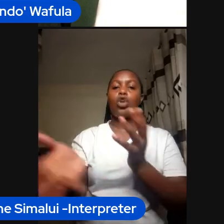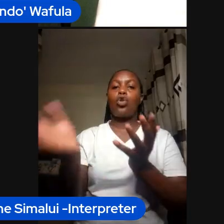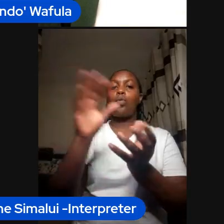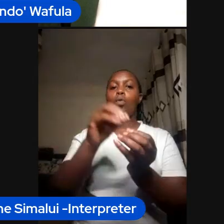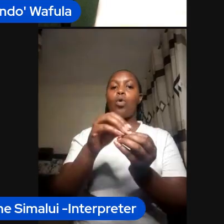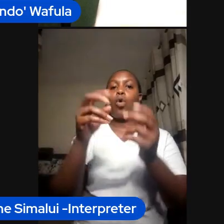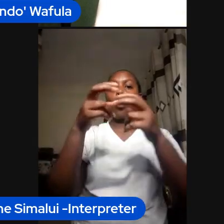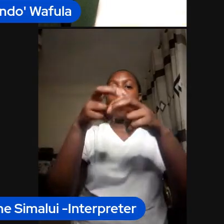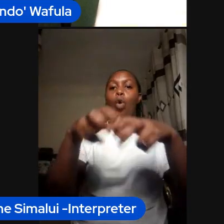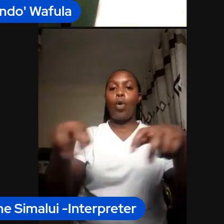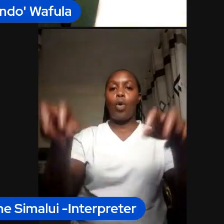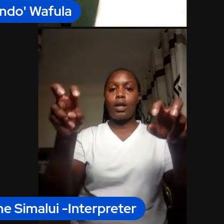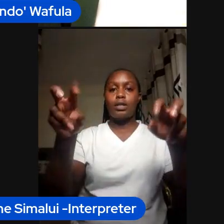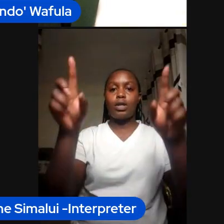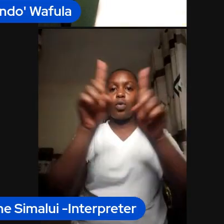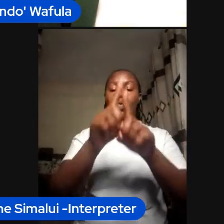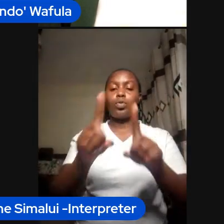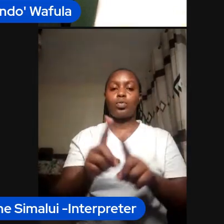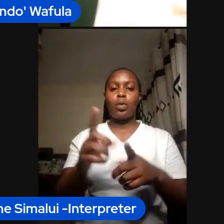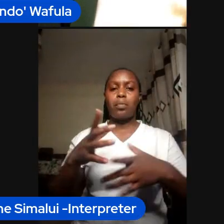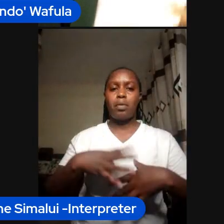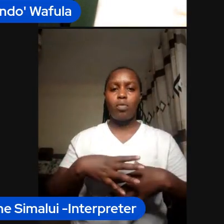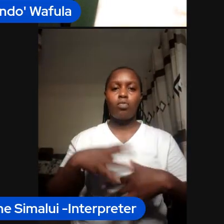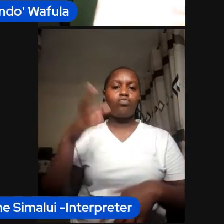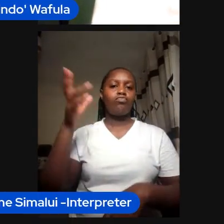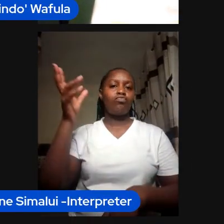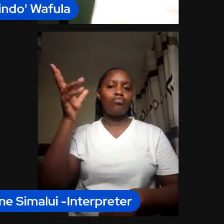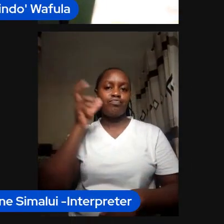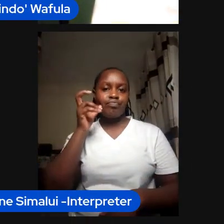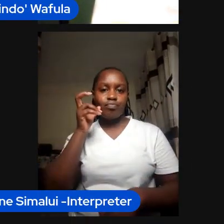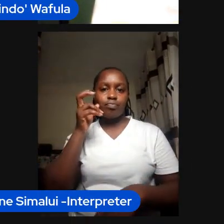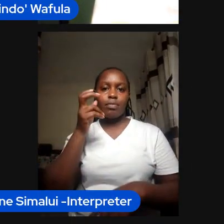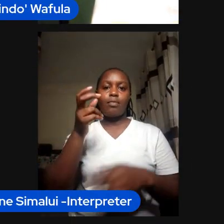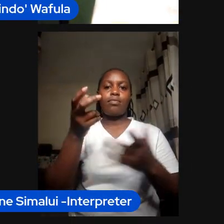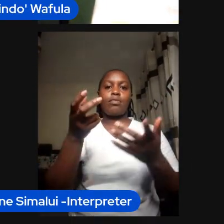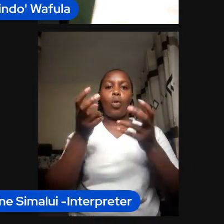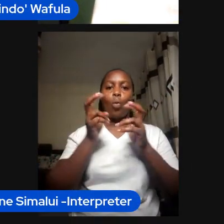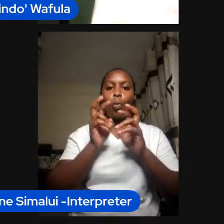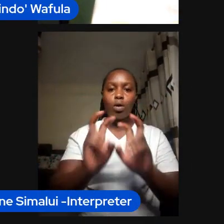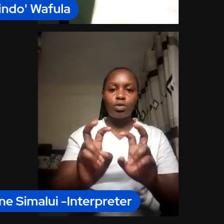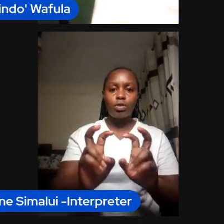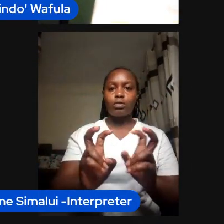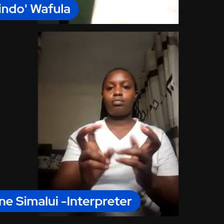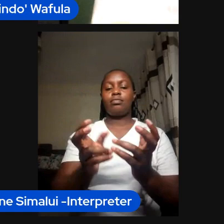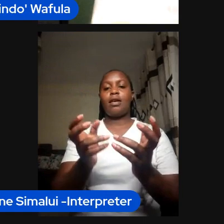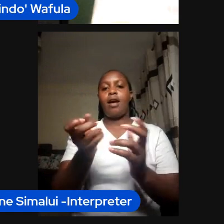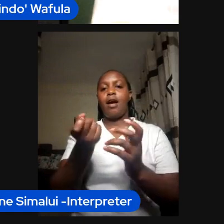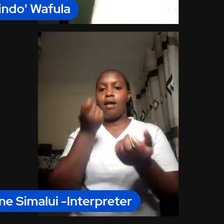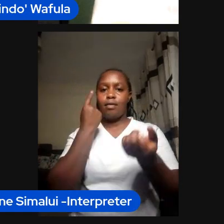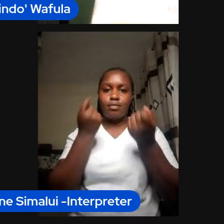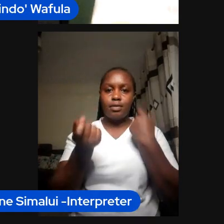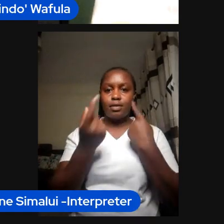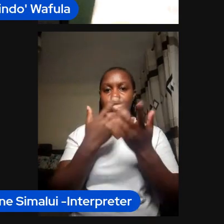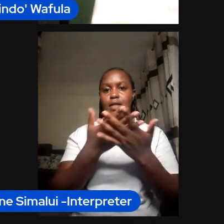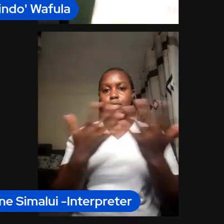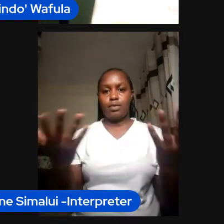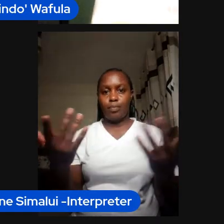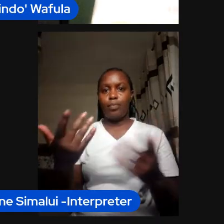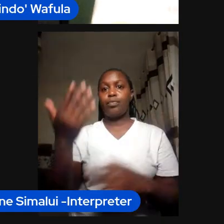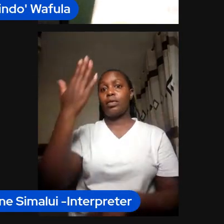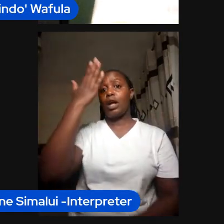to hear you, to listen to you, to read you, to watch you, and all that. I know we talk about create